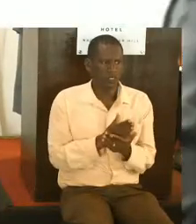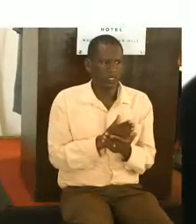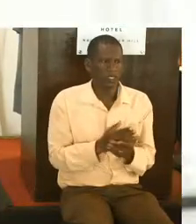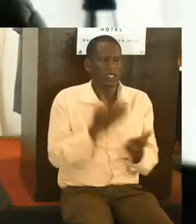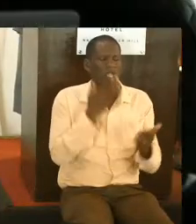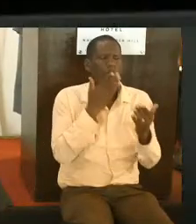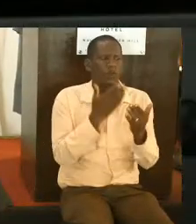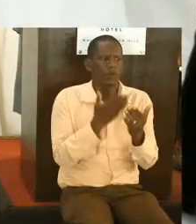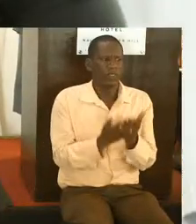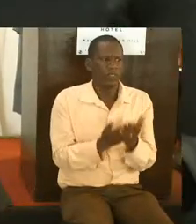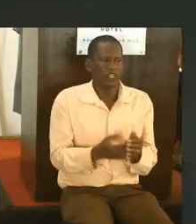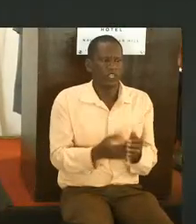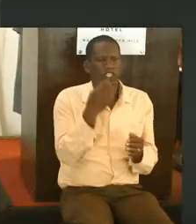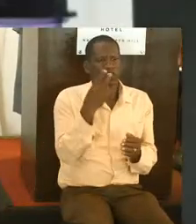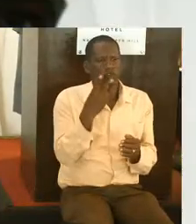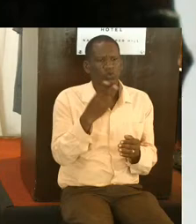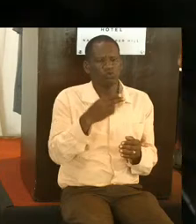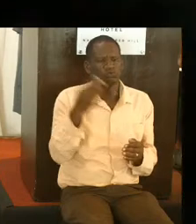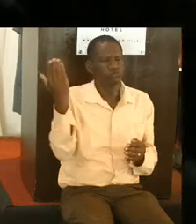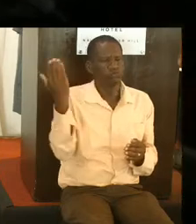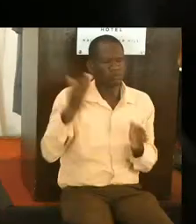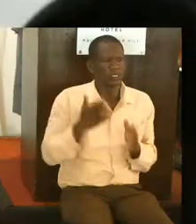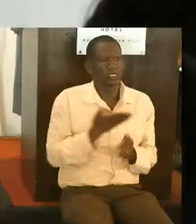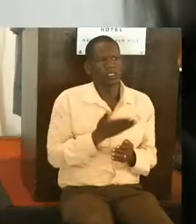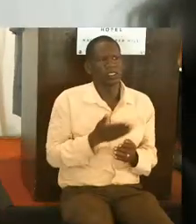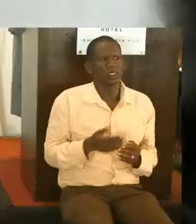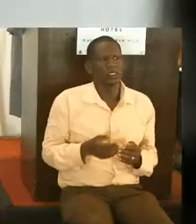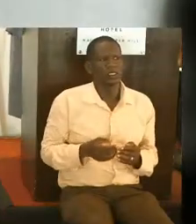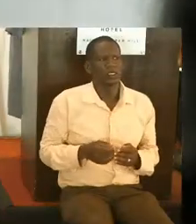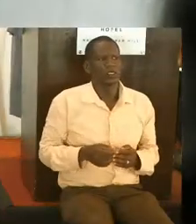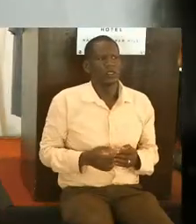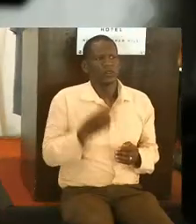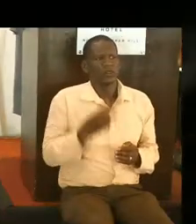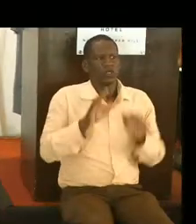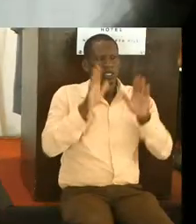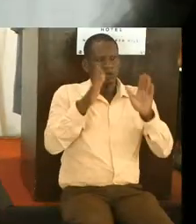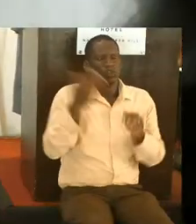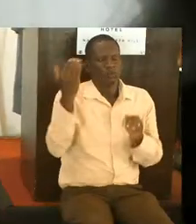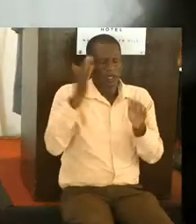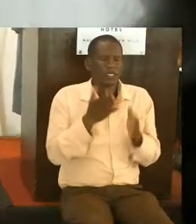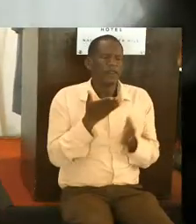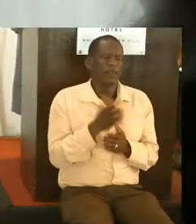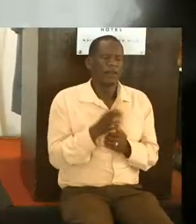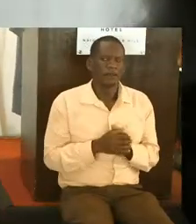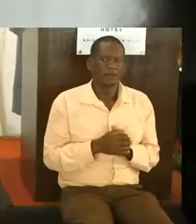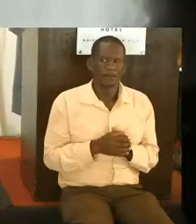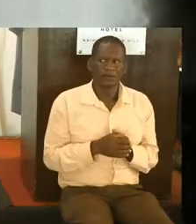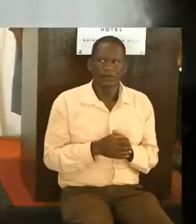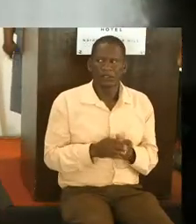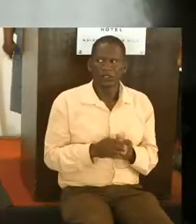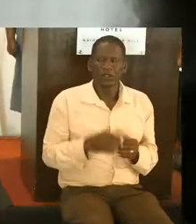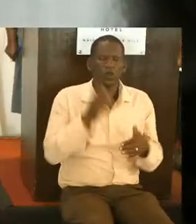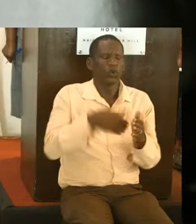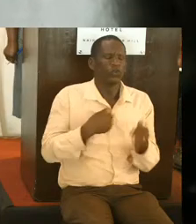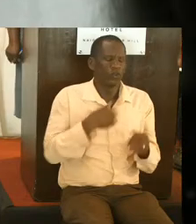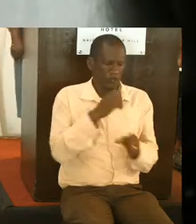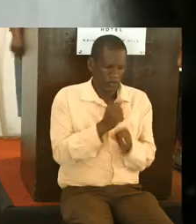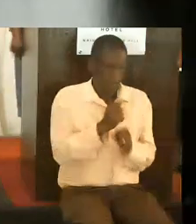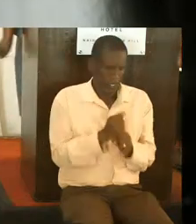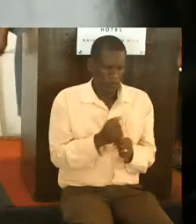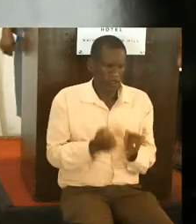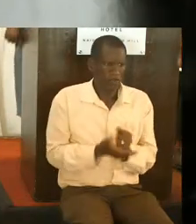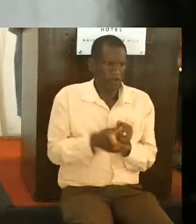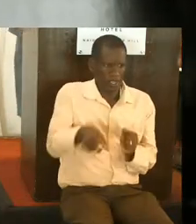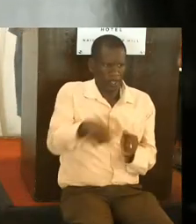thanking the two inspiring very inspiring presenters because what you have done is